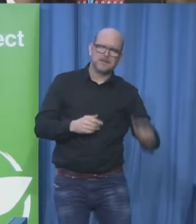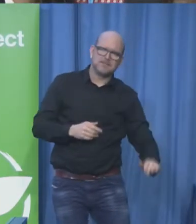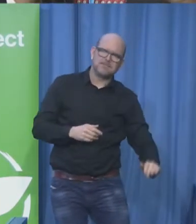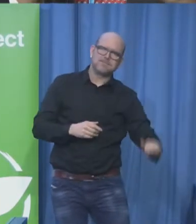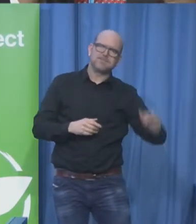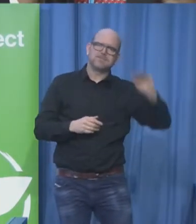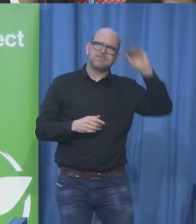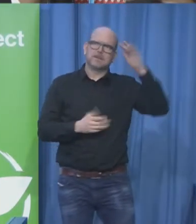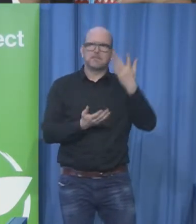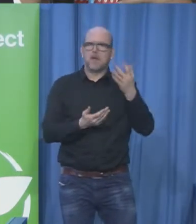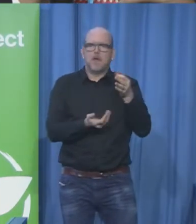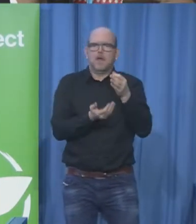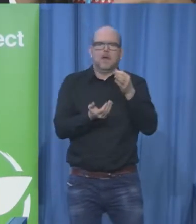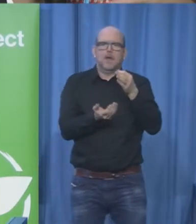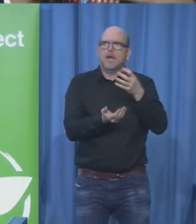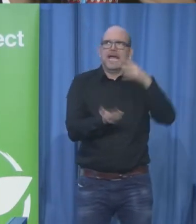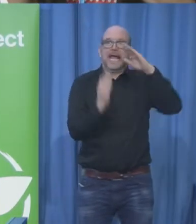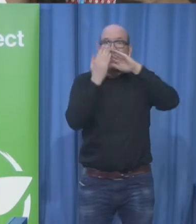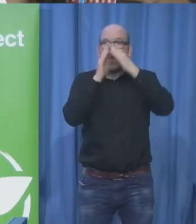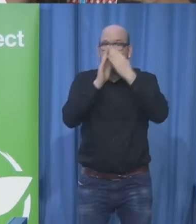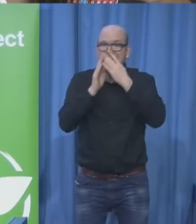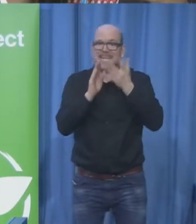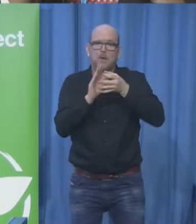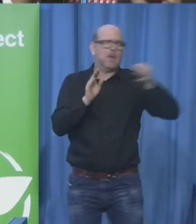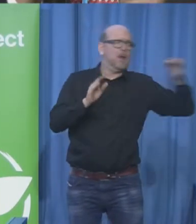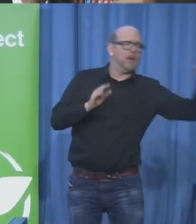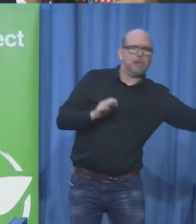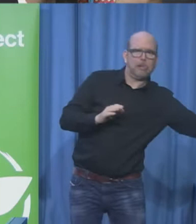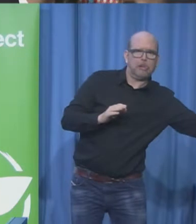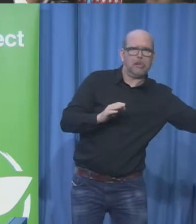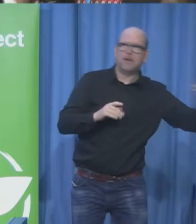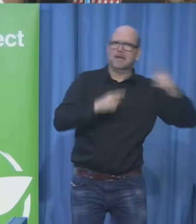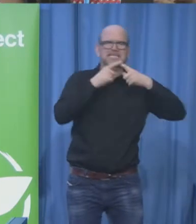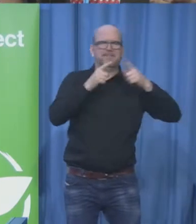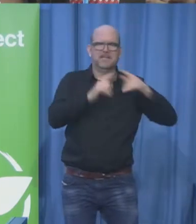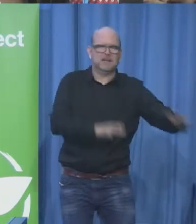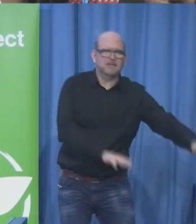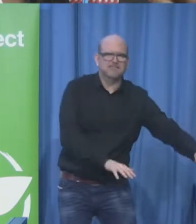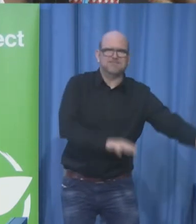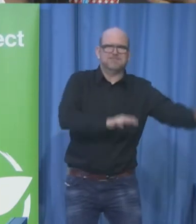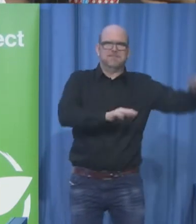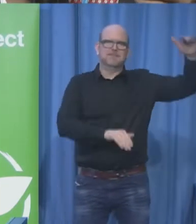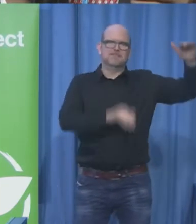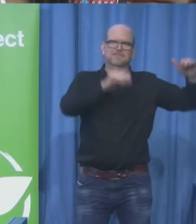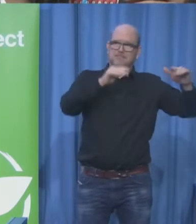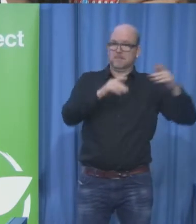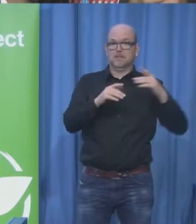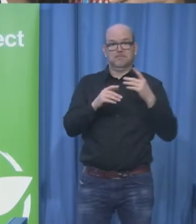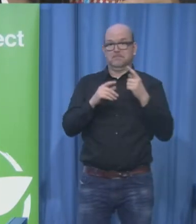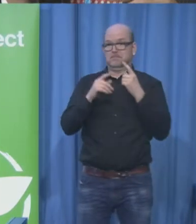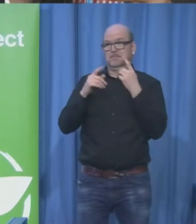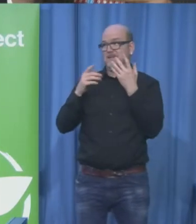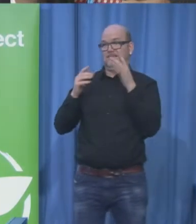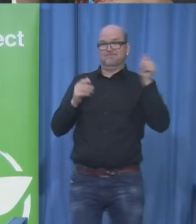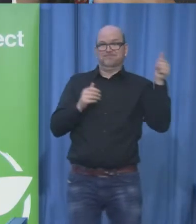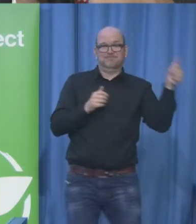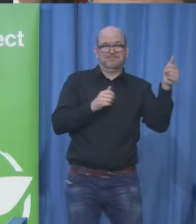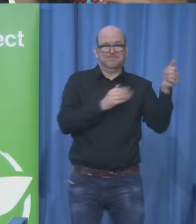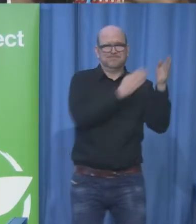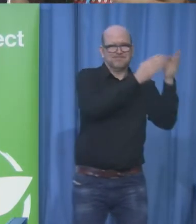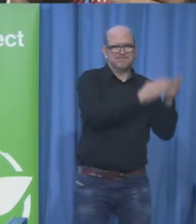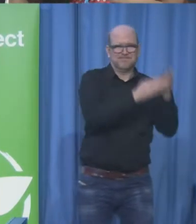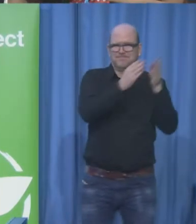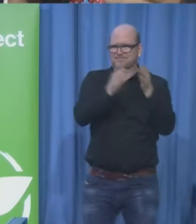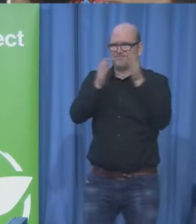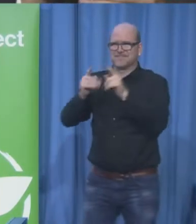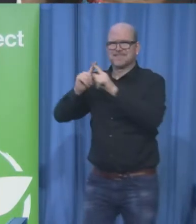and all we know are the people in those communities. And I grew up in a wonderful town, Bloomfield Hills, Michigan, but I was the only